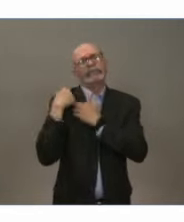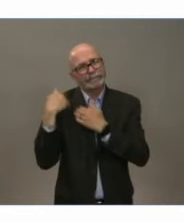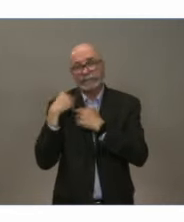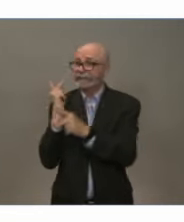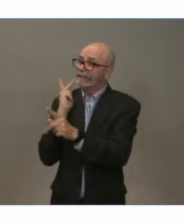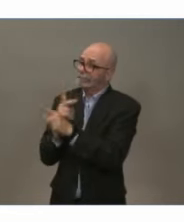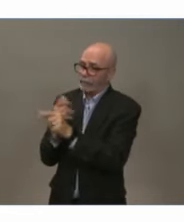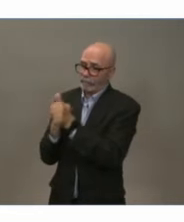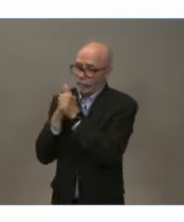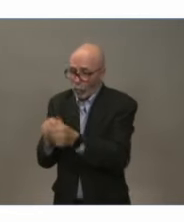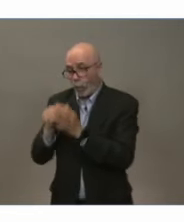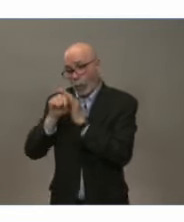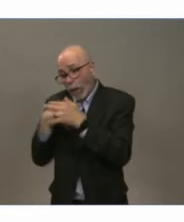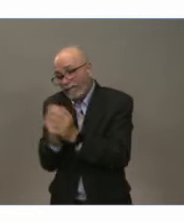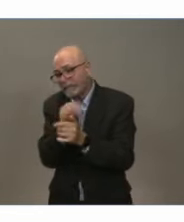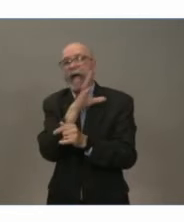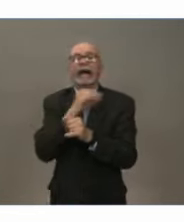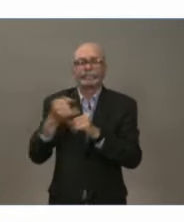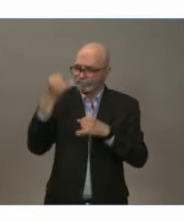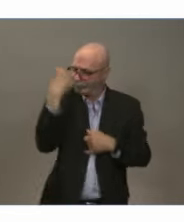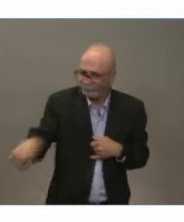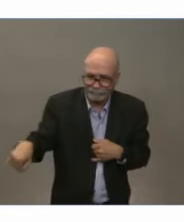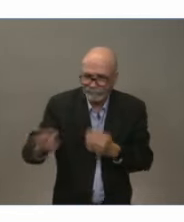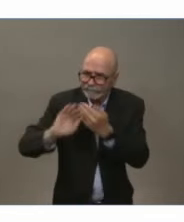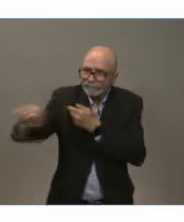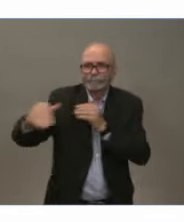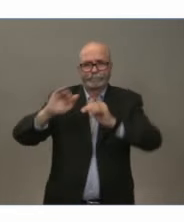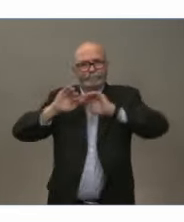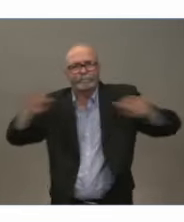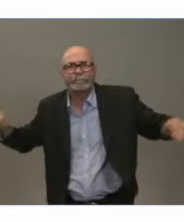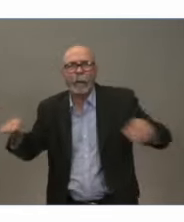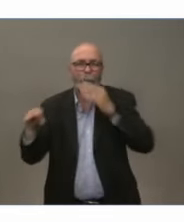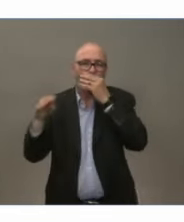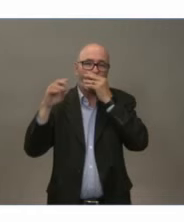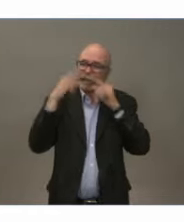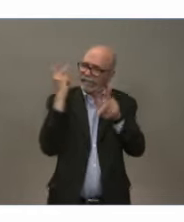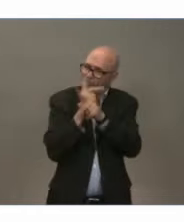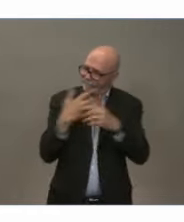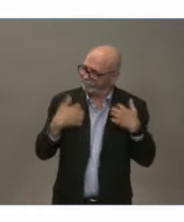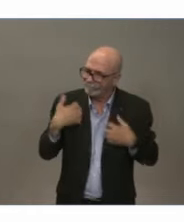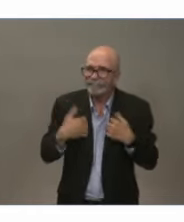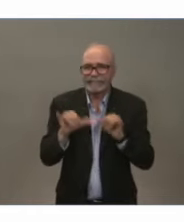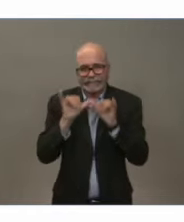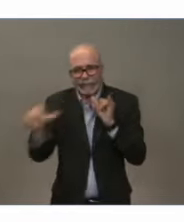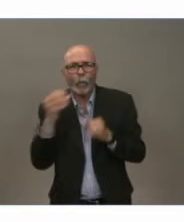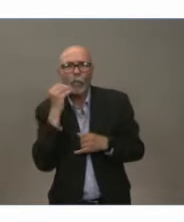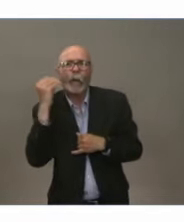keep our distances, we have to stay vigilant, and stay the blazes home.